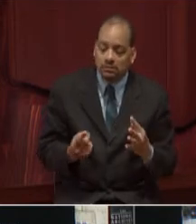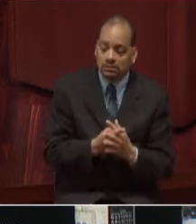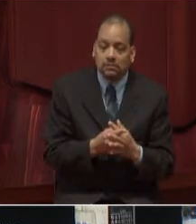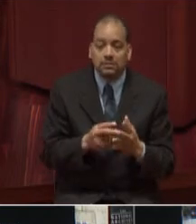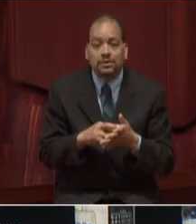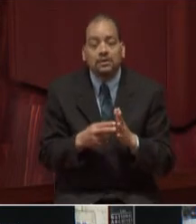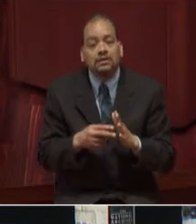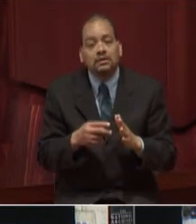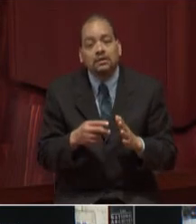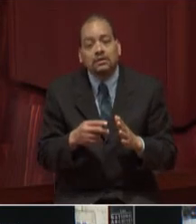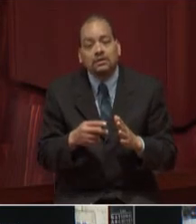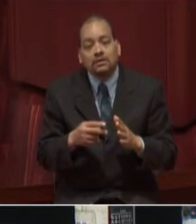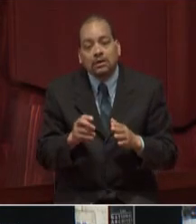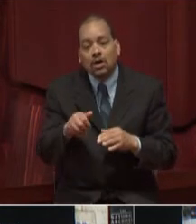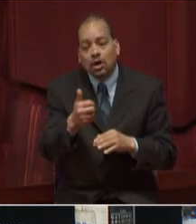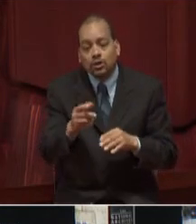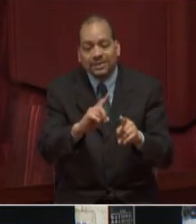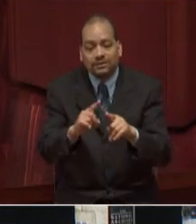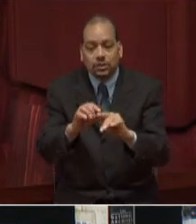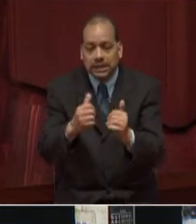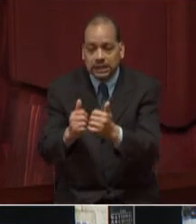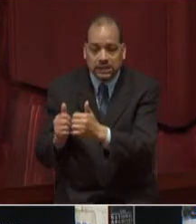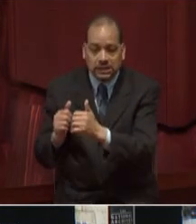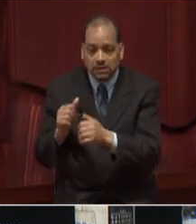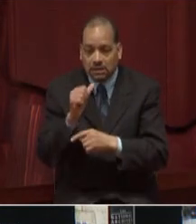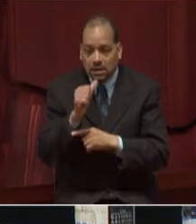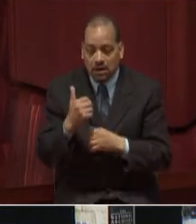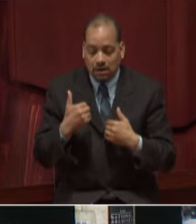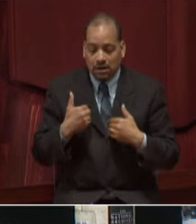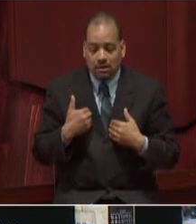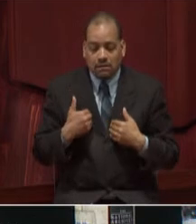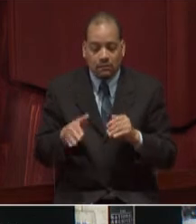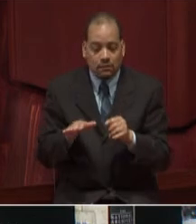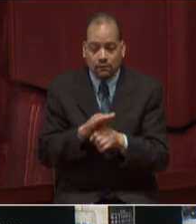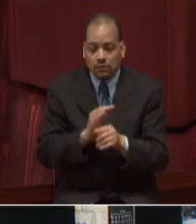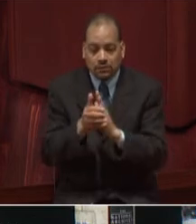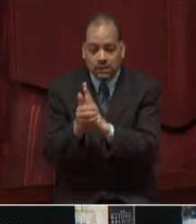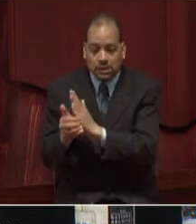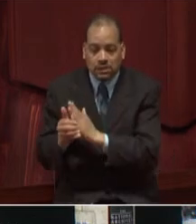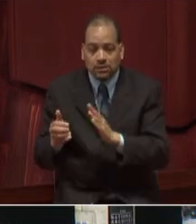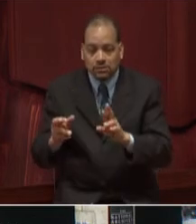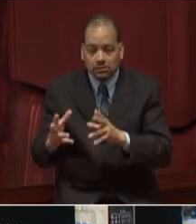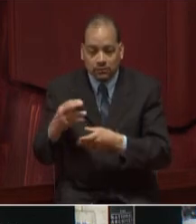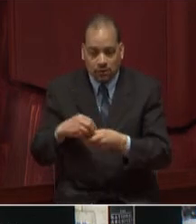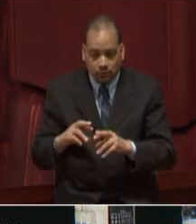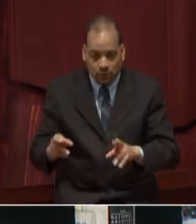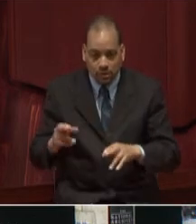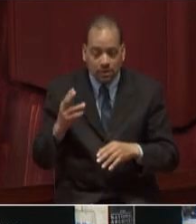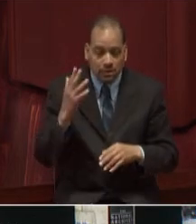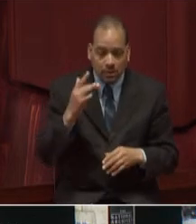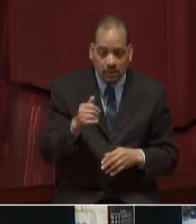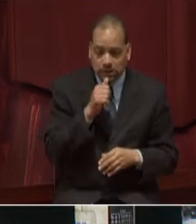not get the full expertise of the other agencies to get you ready for what you're secretly negotiating. Now, we used to try, for example, in the China opening, get briefings on